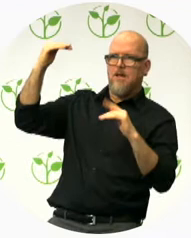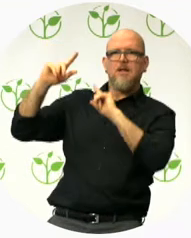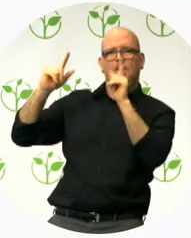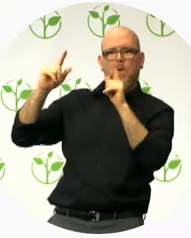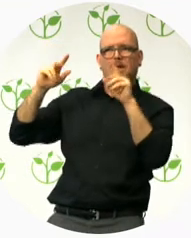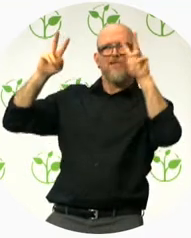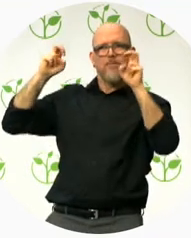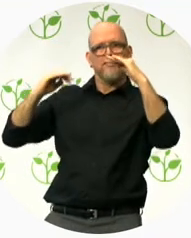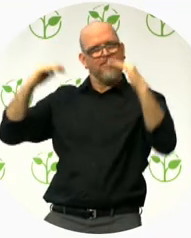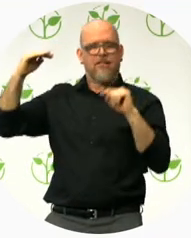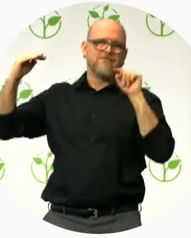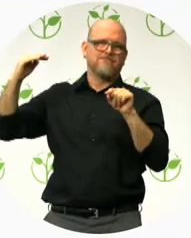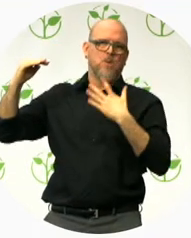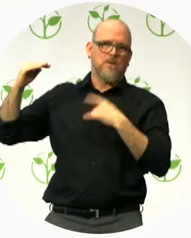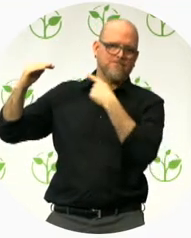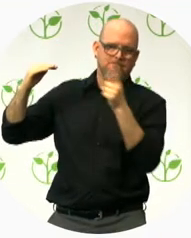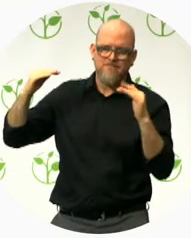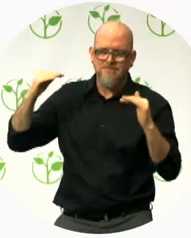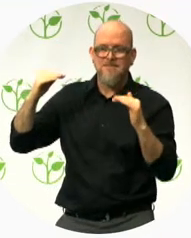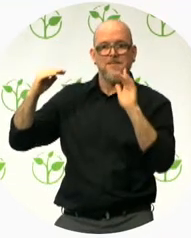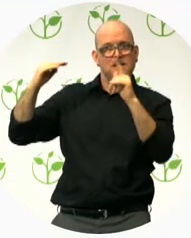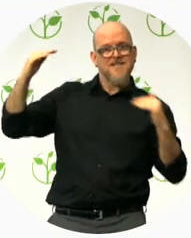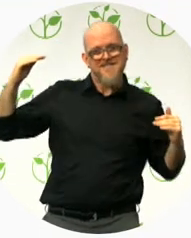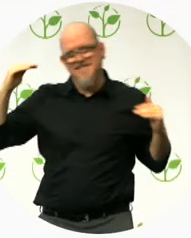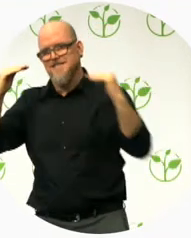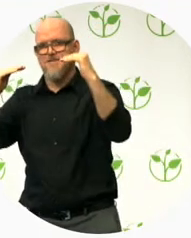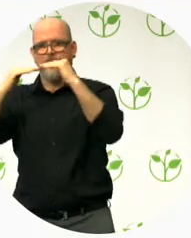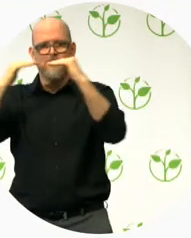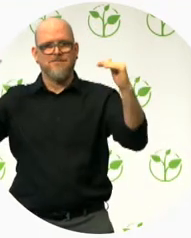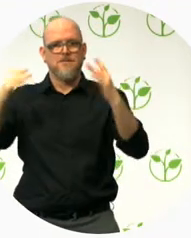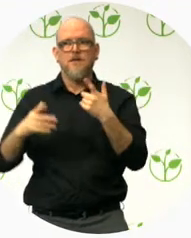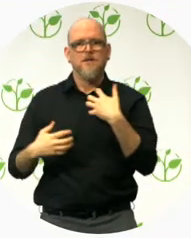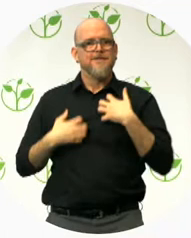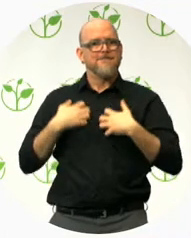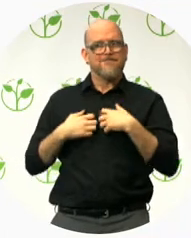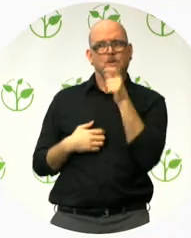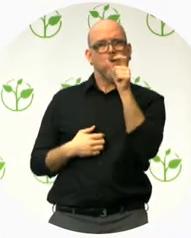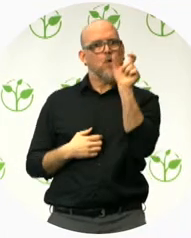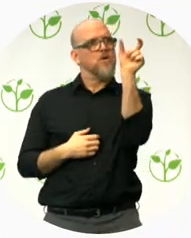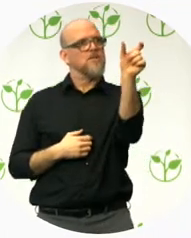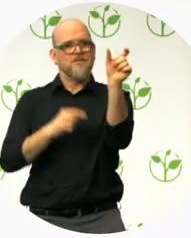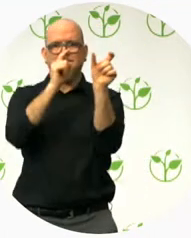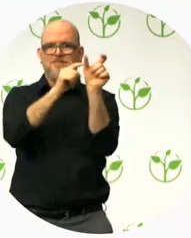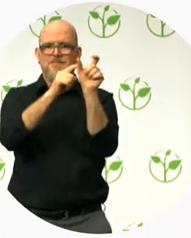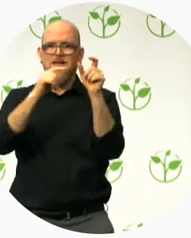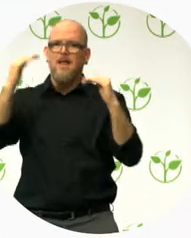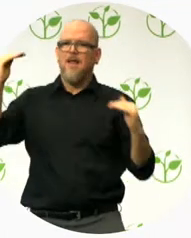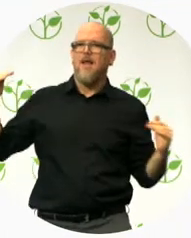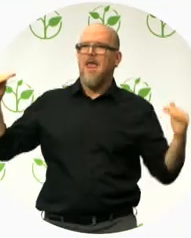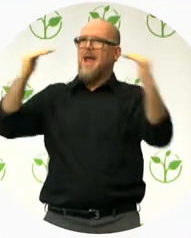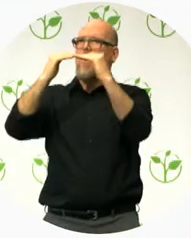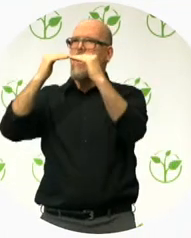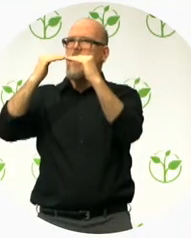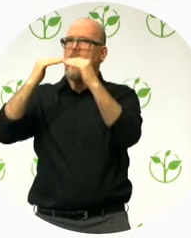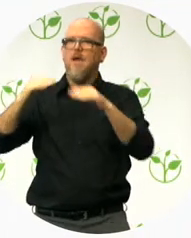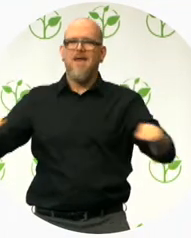so glad because you all used the words equalizer, impact, integration, participation. I said, yes, bingo. We are right